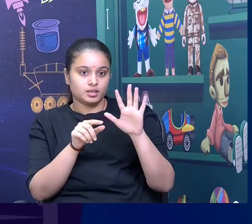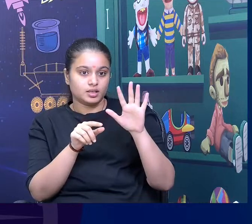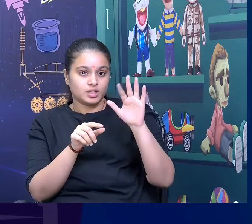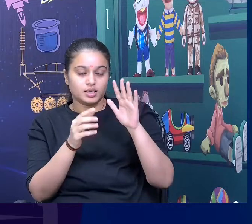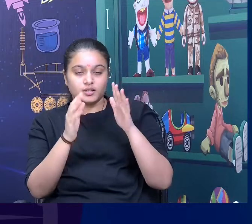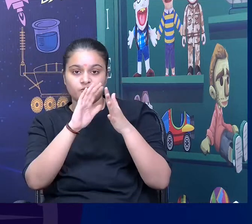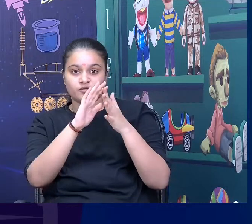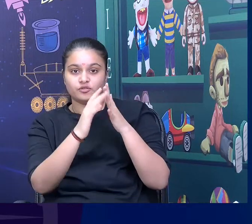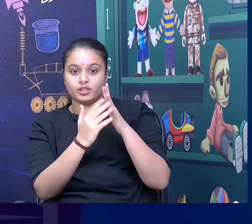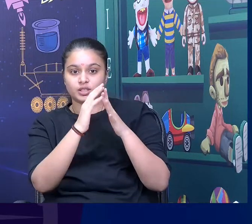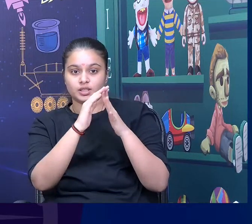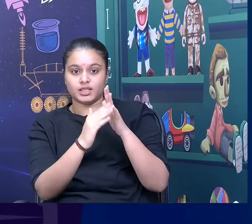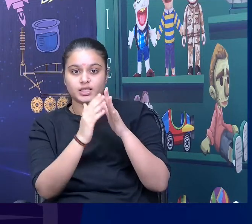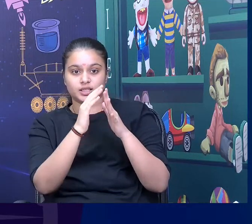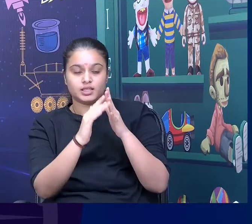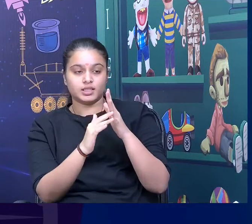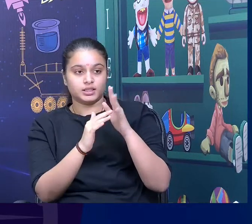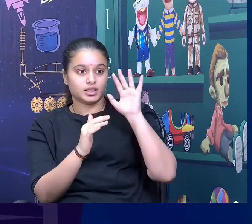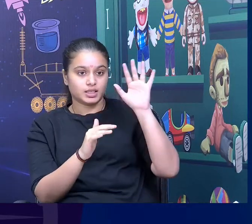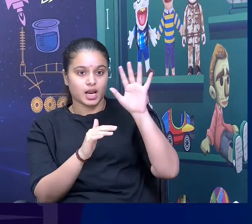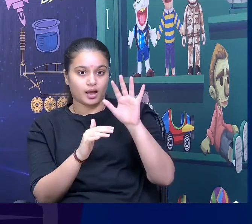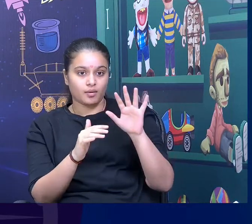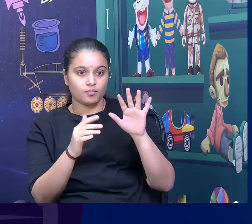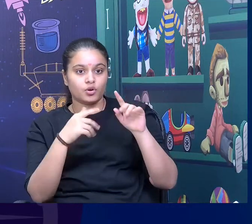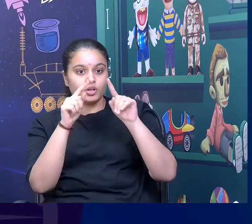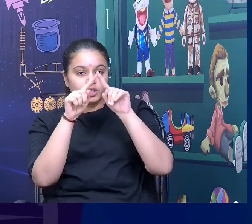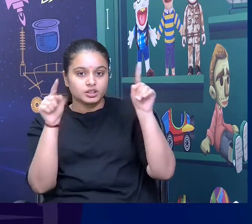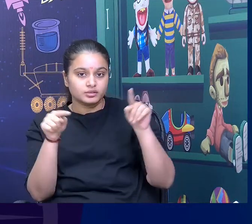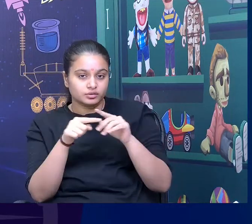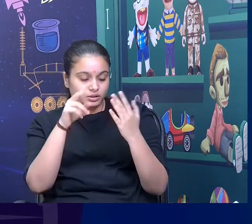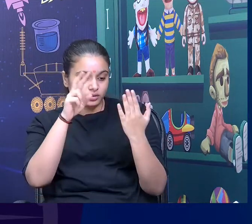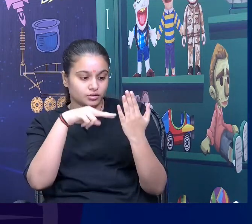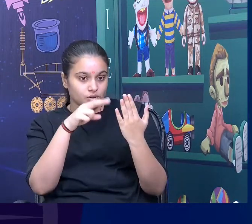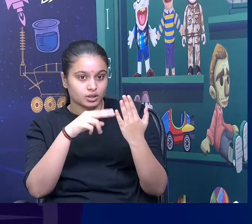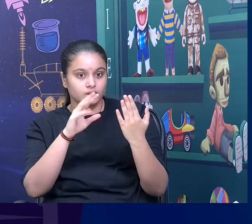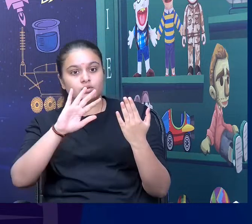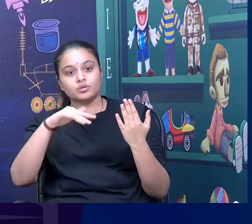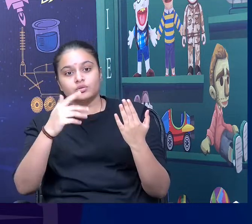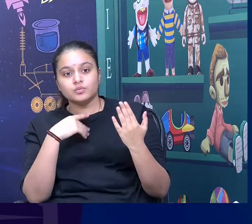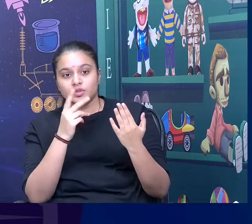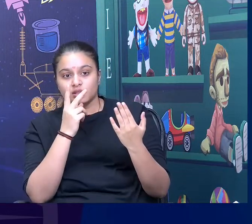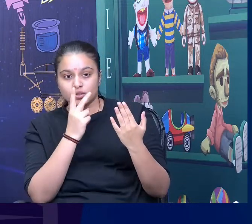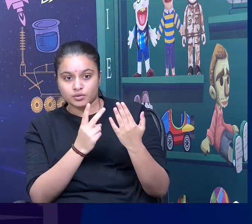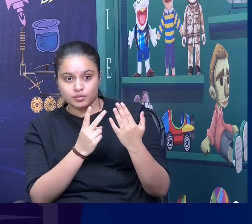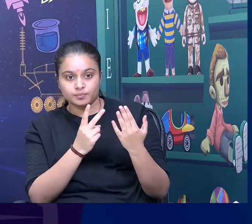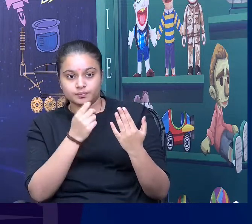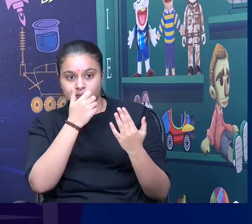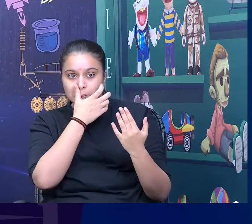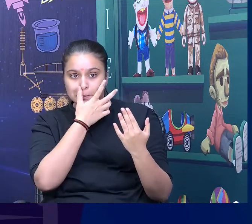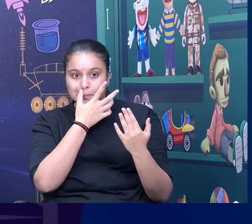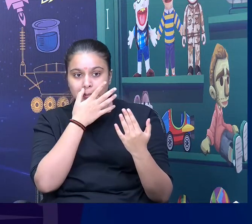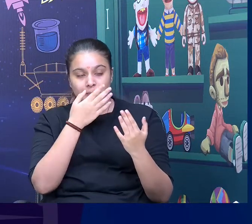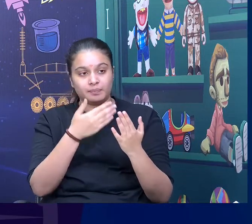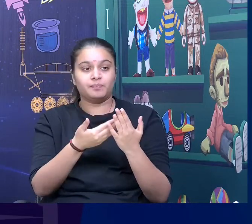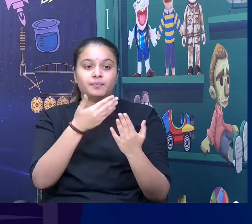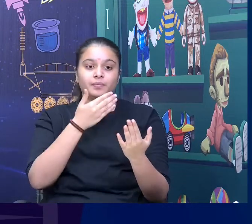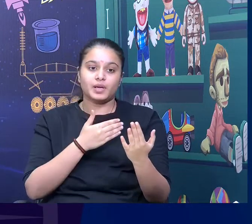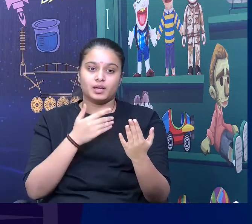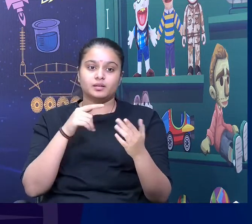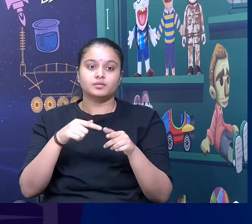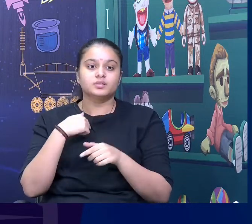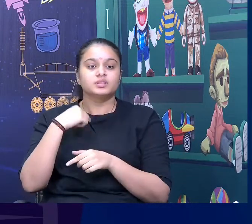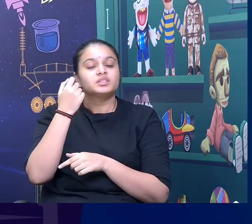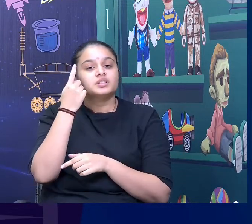and the screen, he can read out something on the screen. And when he saw, he was taken aback, because it's one thing to